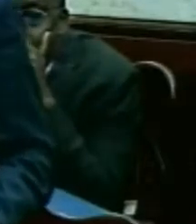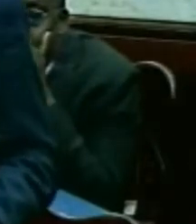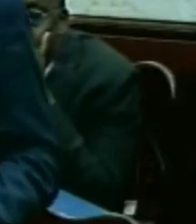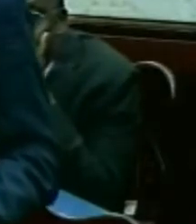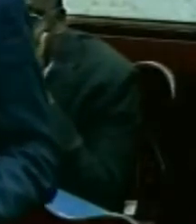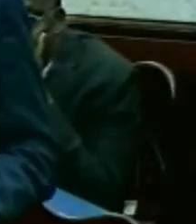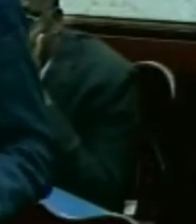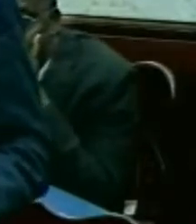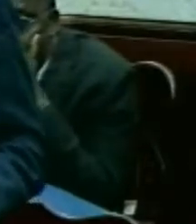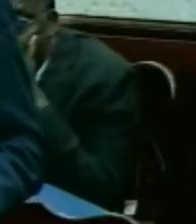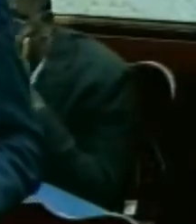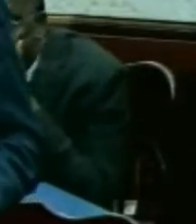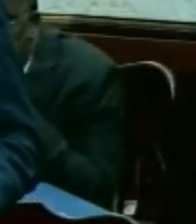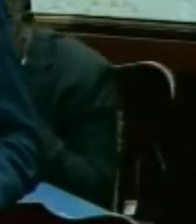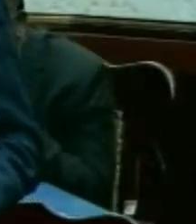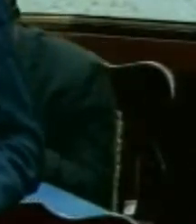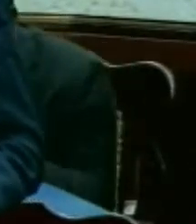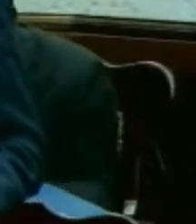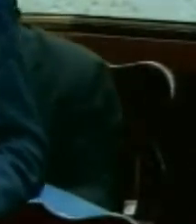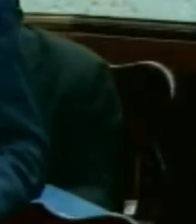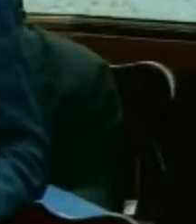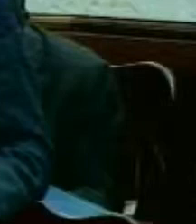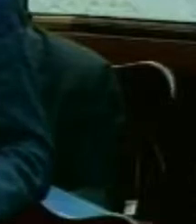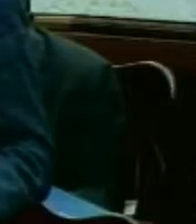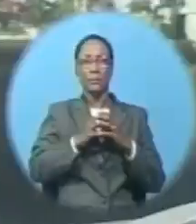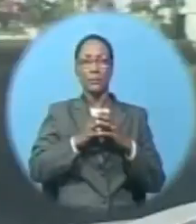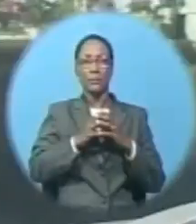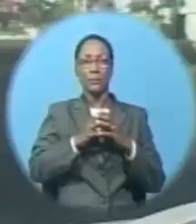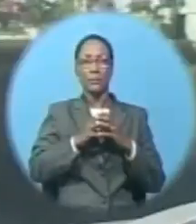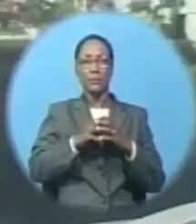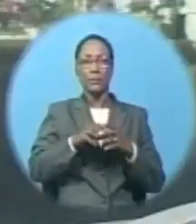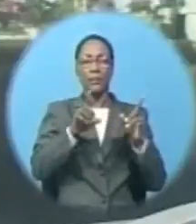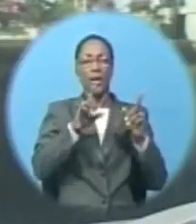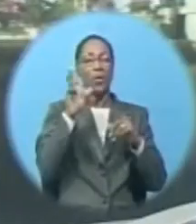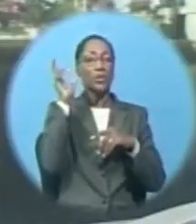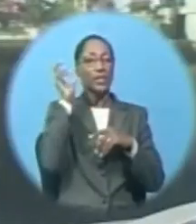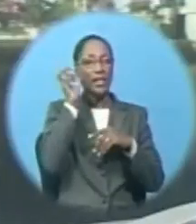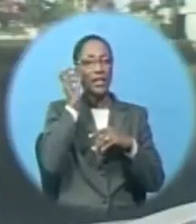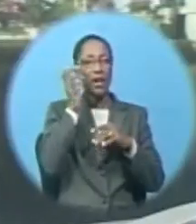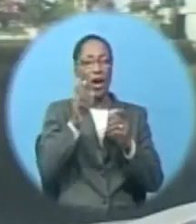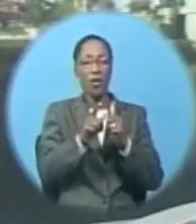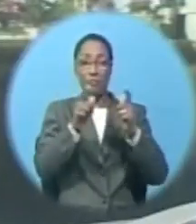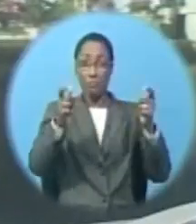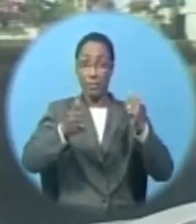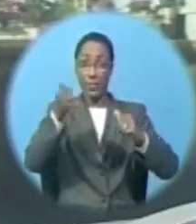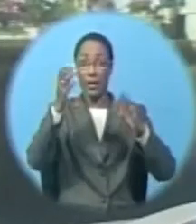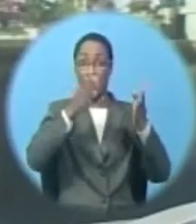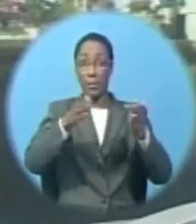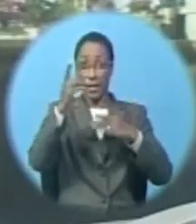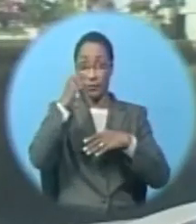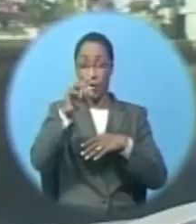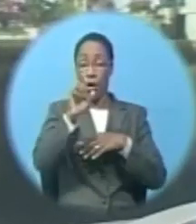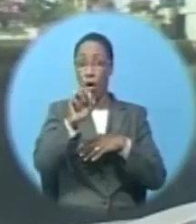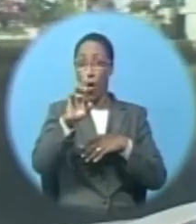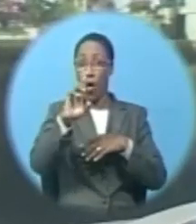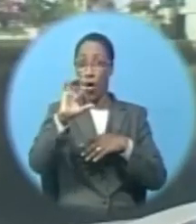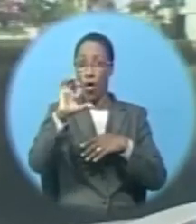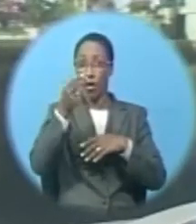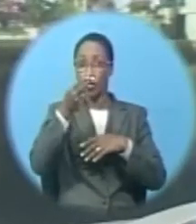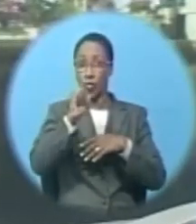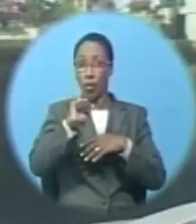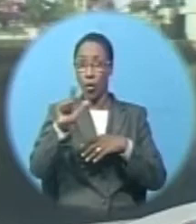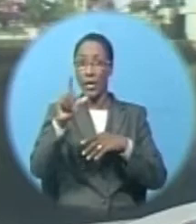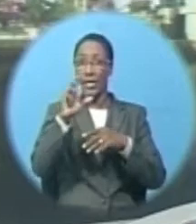decentralized operational environment. We're also hearing of bigger plans for the Arch Hall St. Thomas